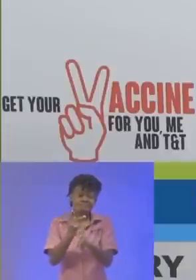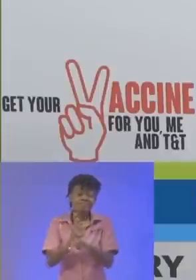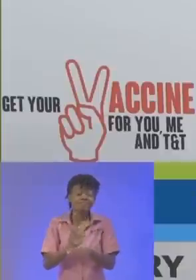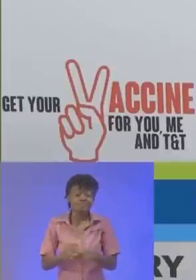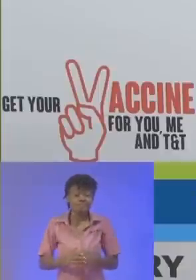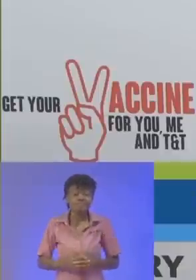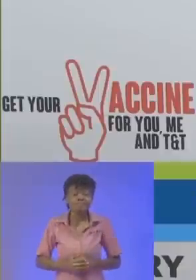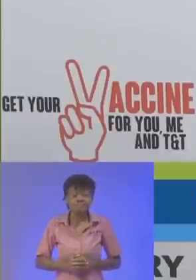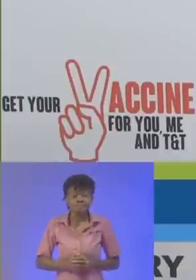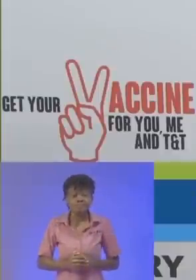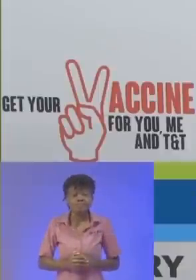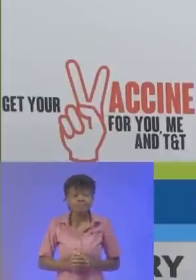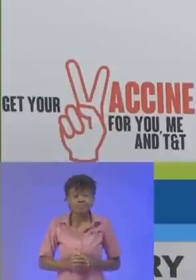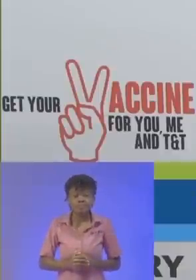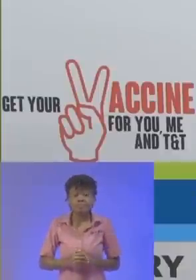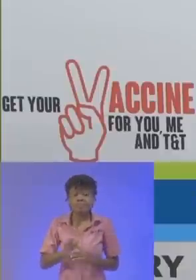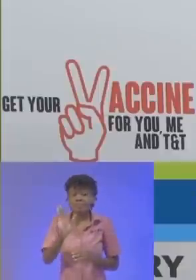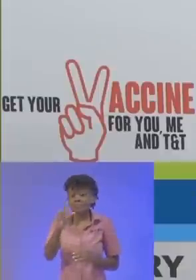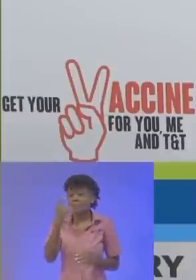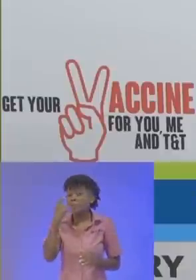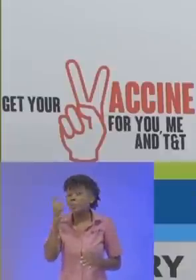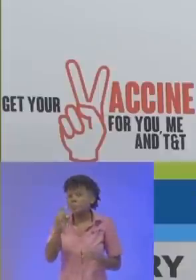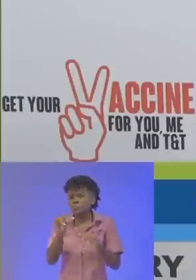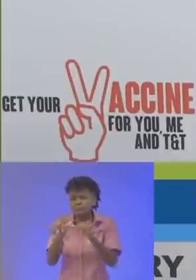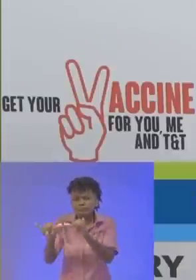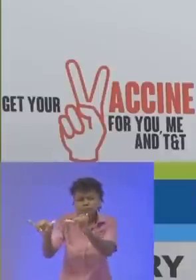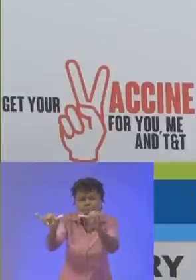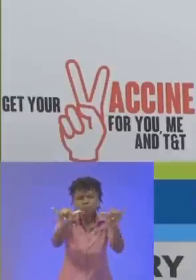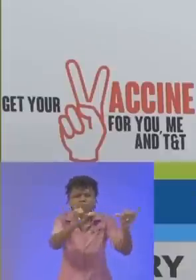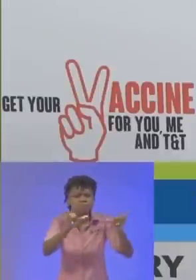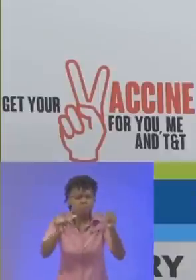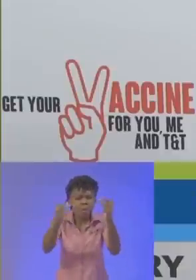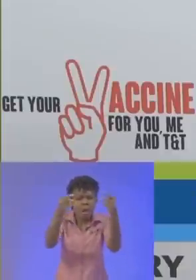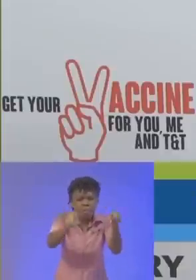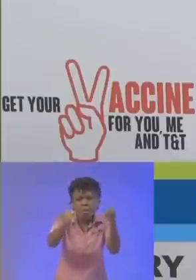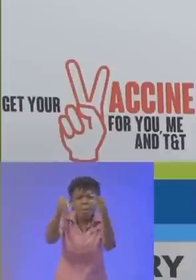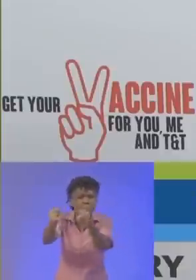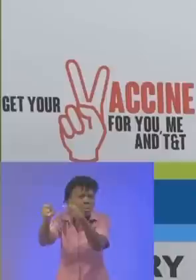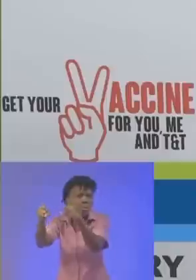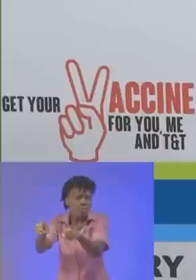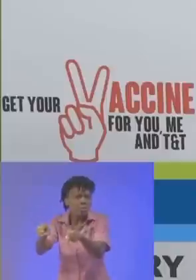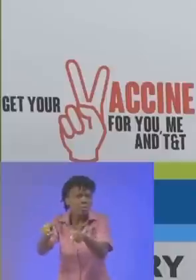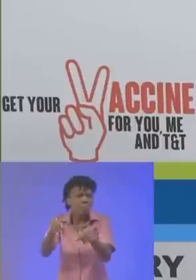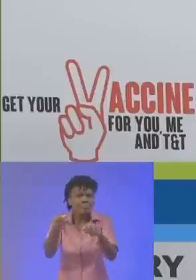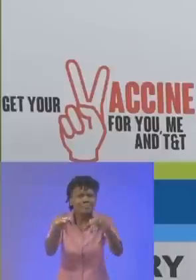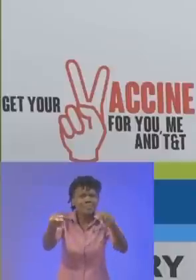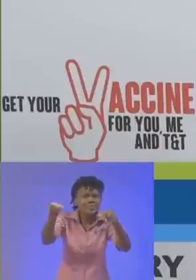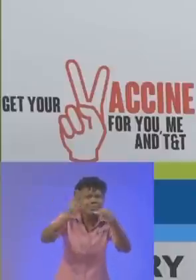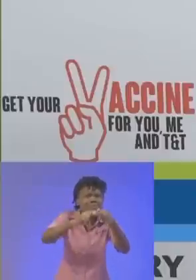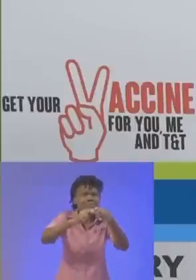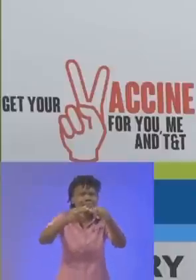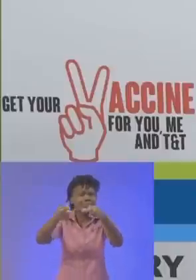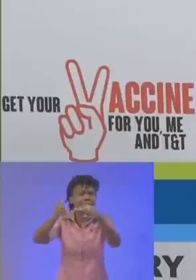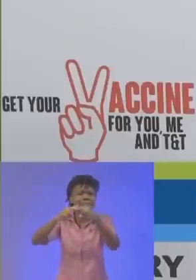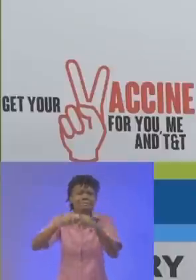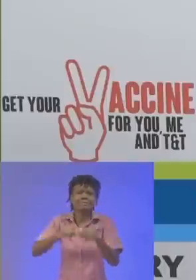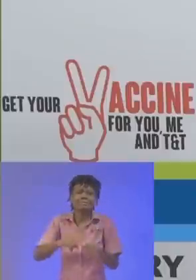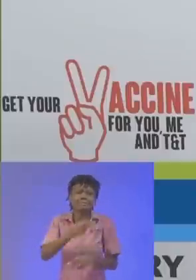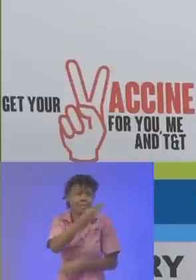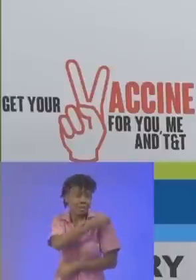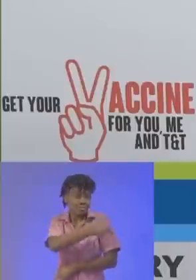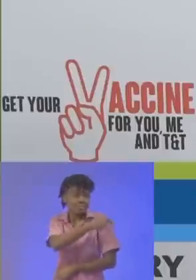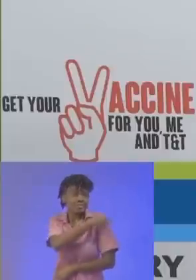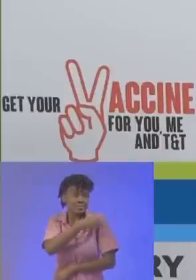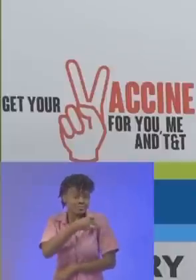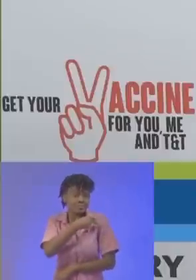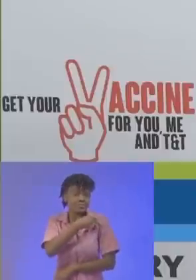a trend of increasing hospital numbers that was confirmed on or about October 19th